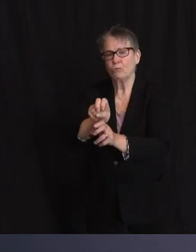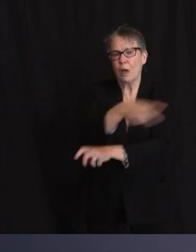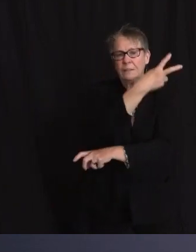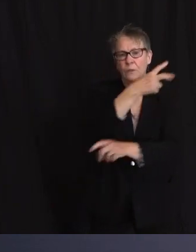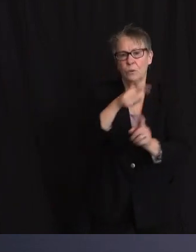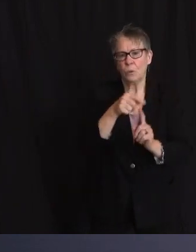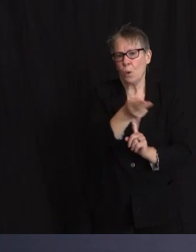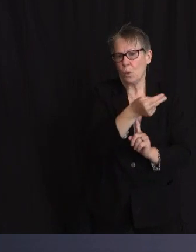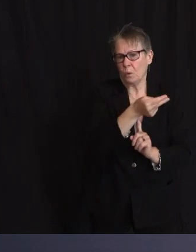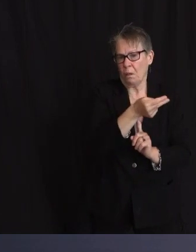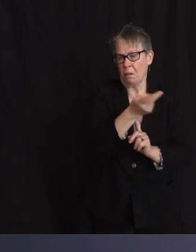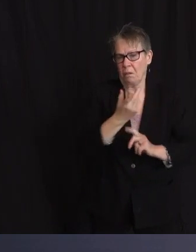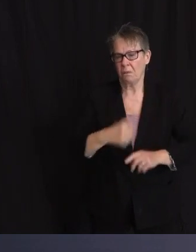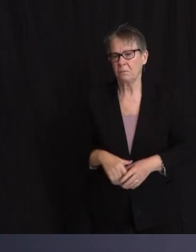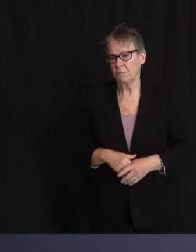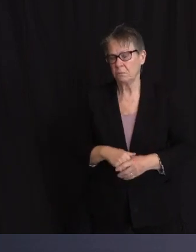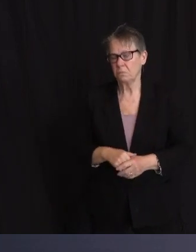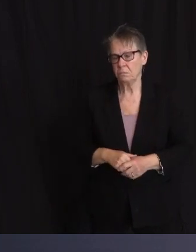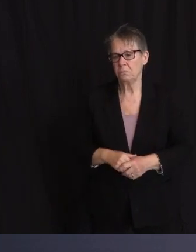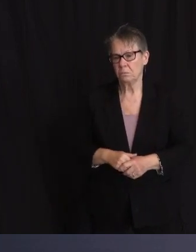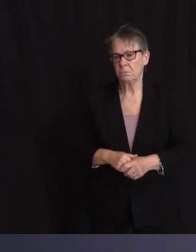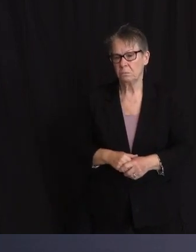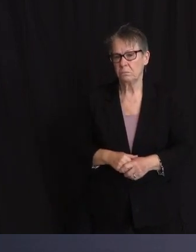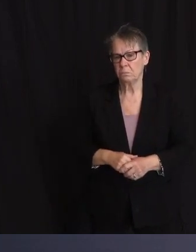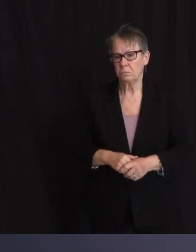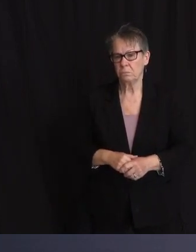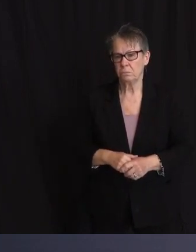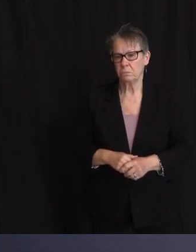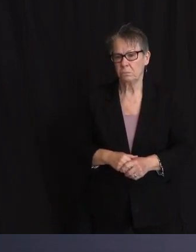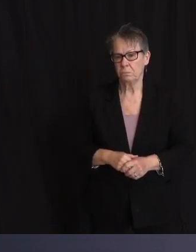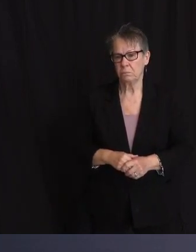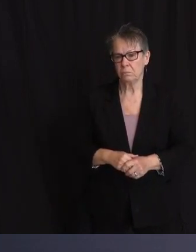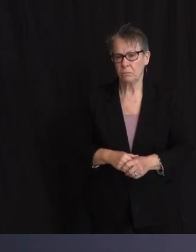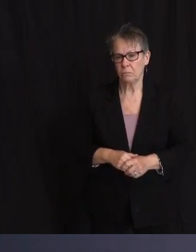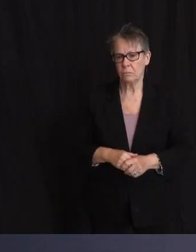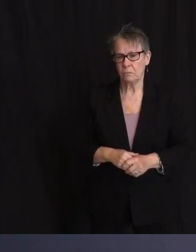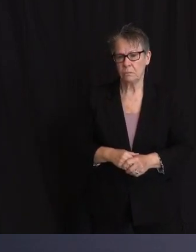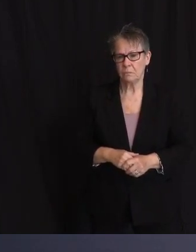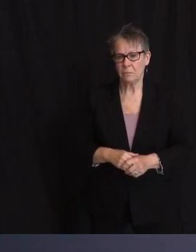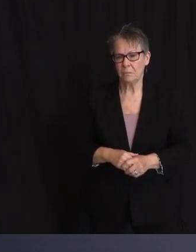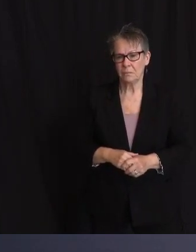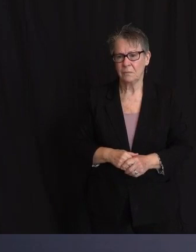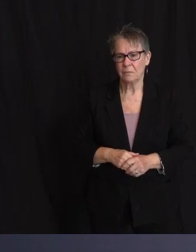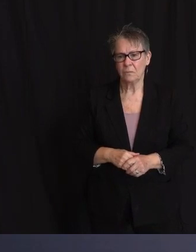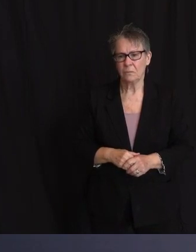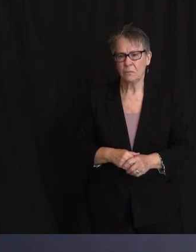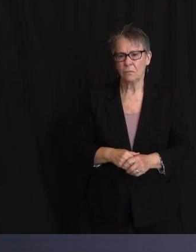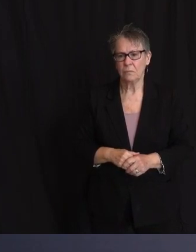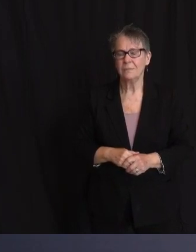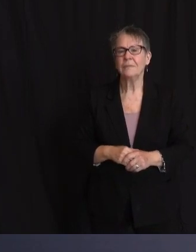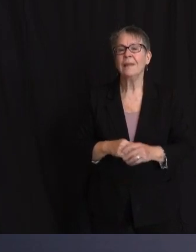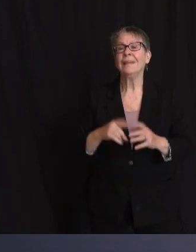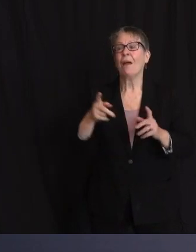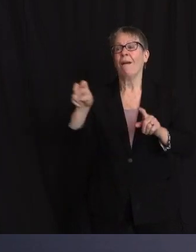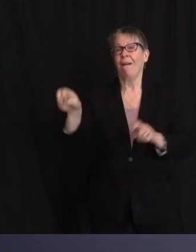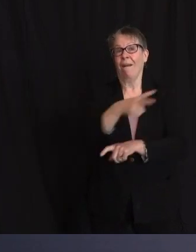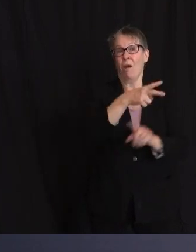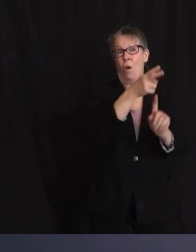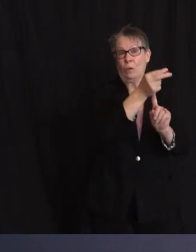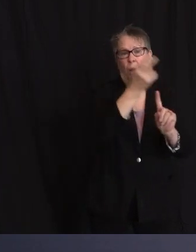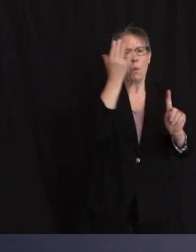reasons cannot be supported in their homes. We have a patient who is blind and needs